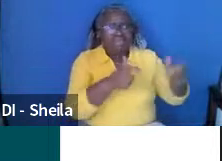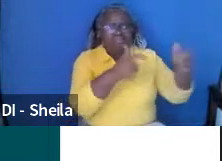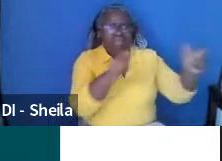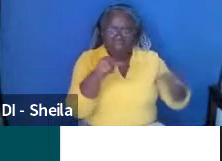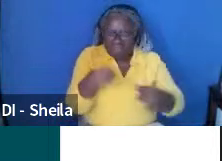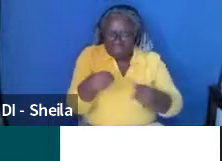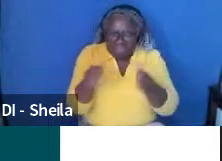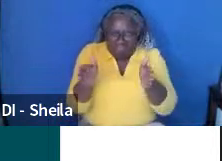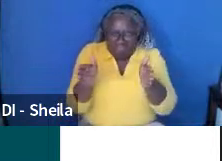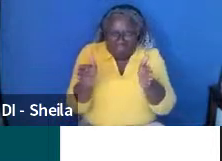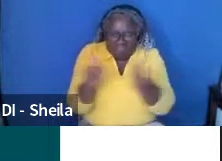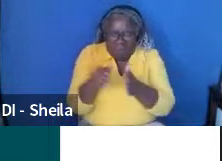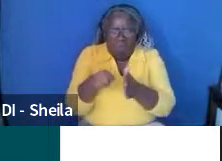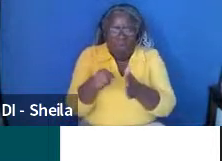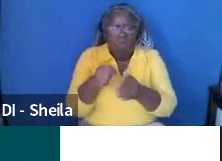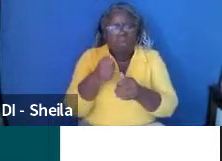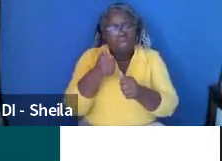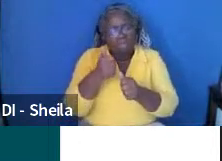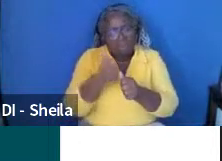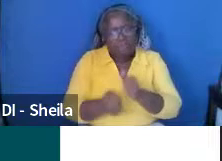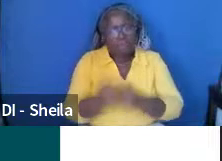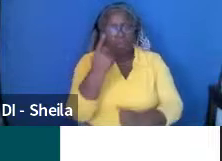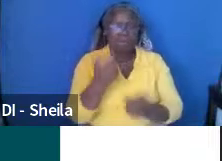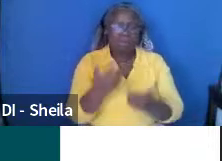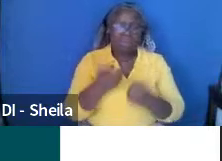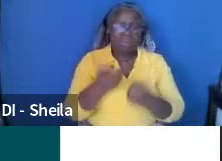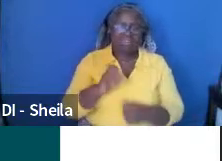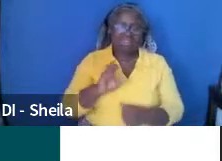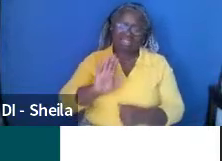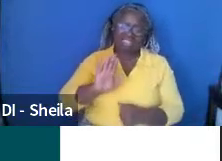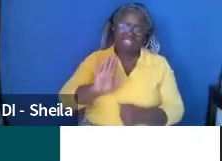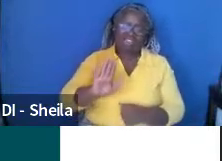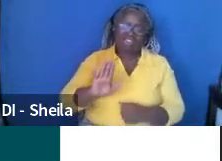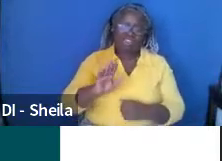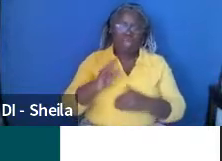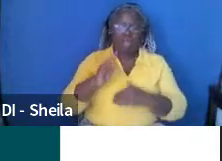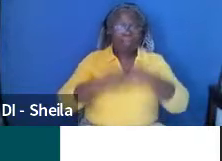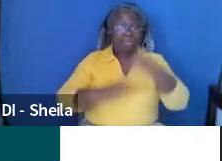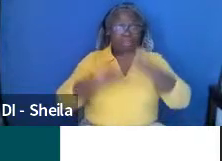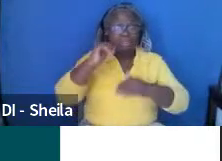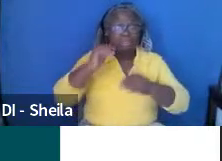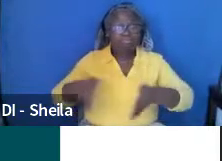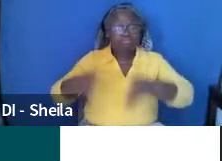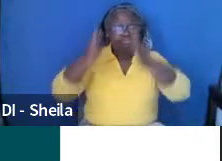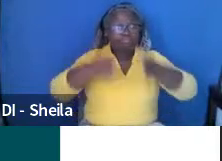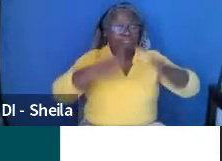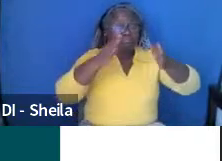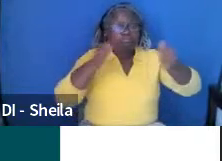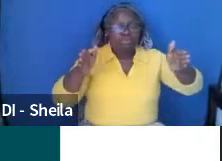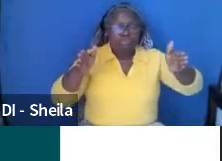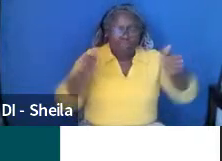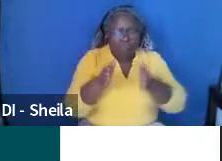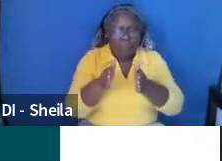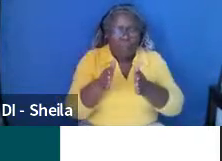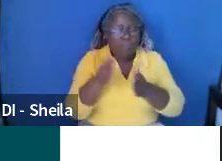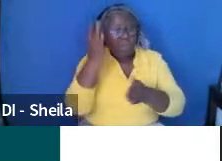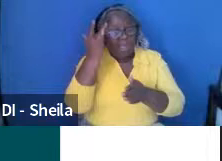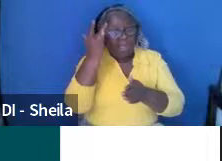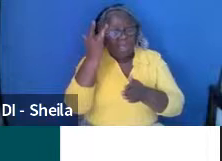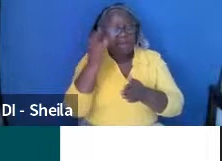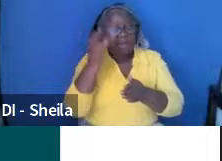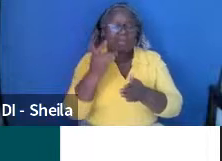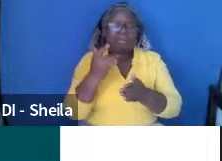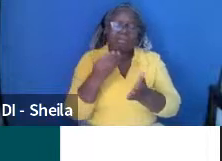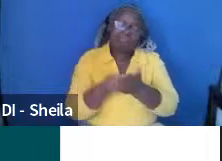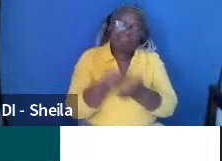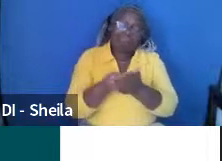their facilities smaller so that they are more affordable for the whole industry. In trying to make everything more affordable